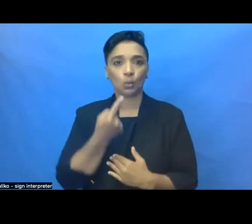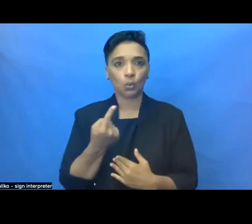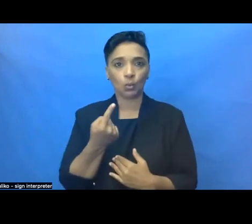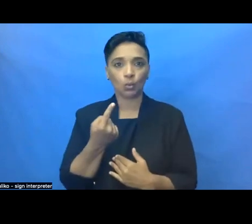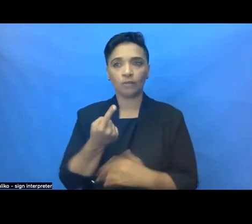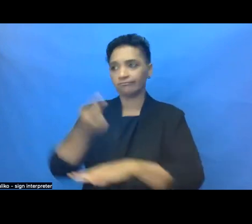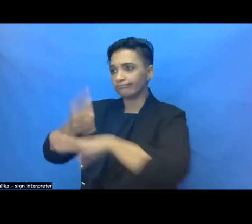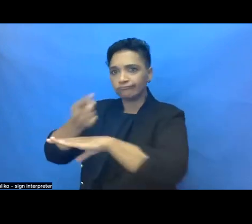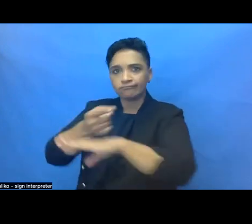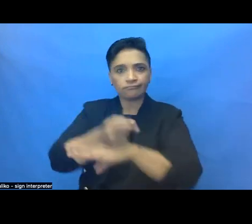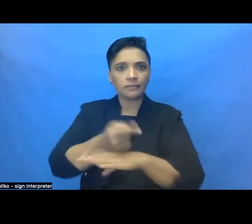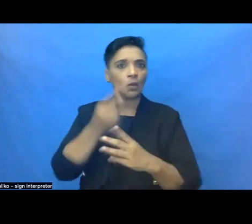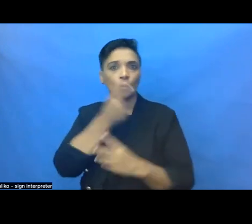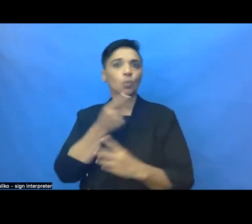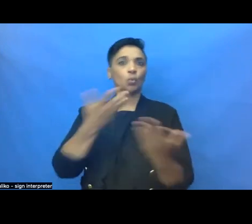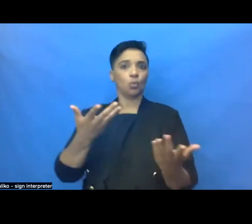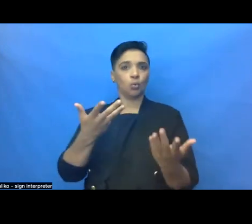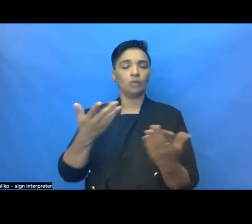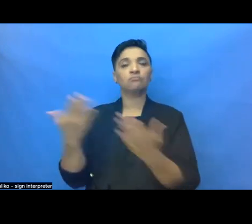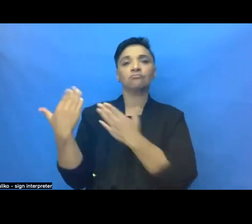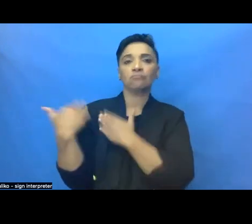the responsibility of